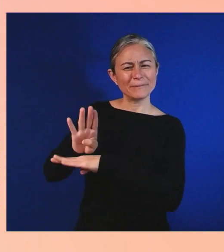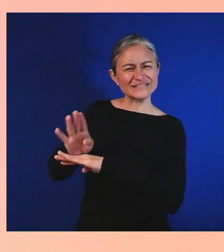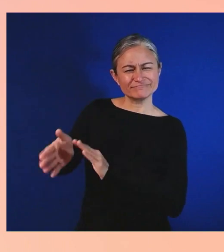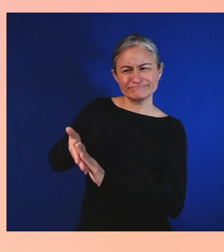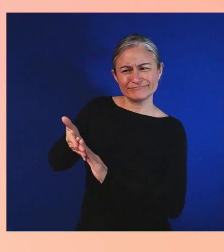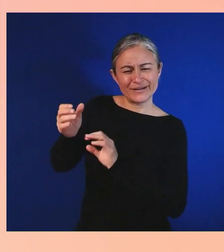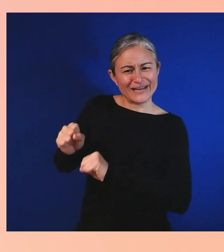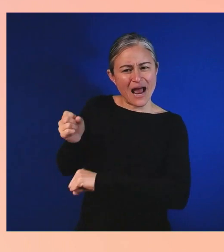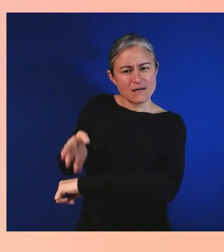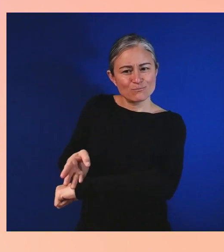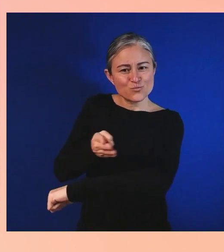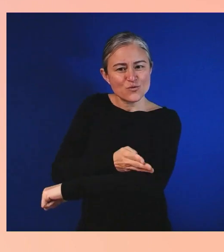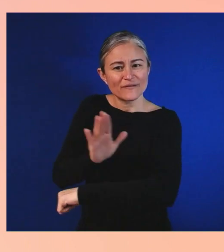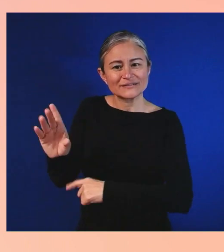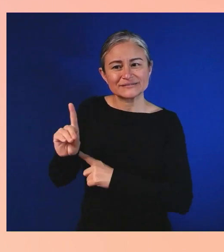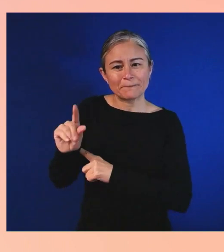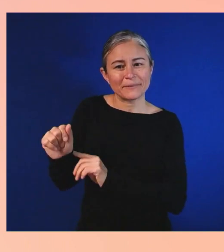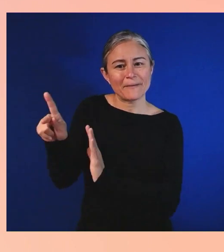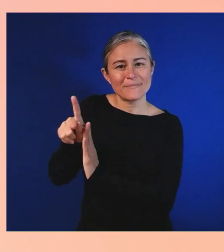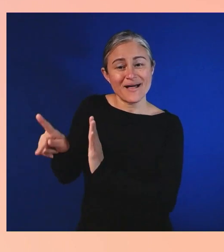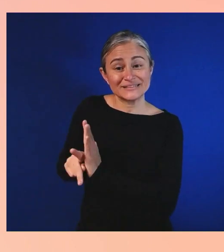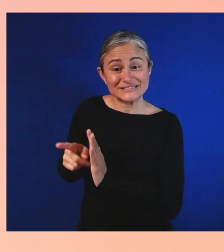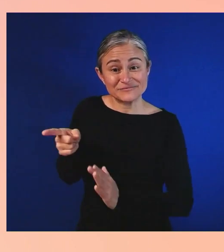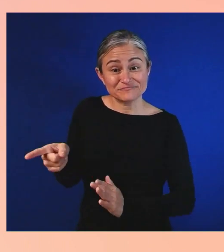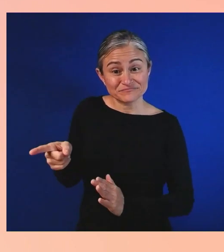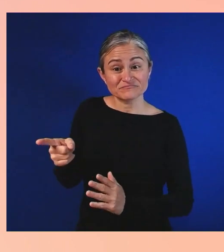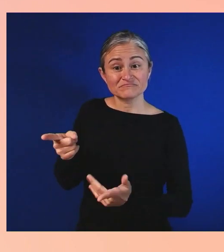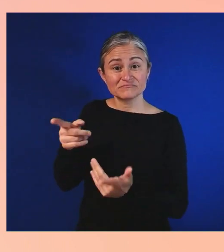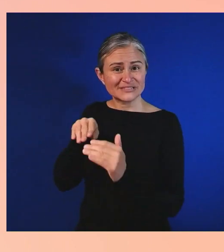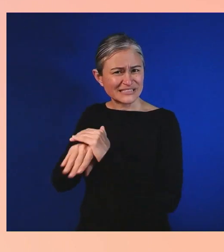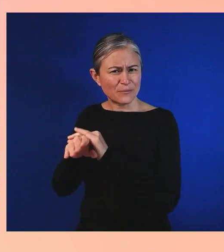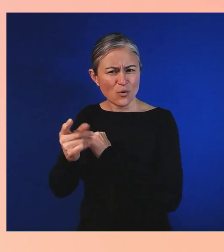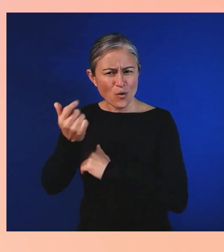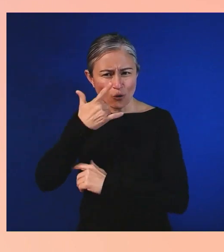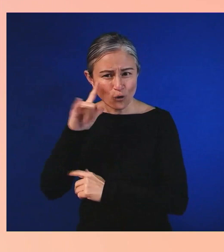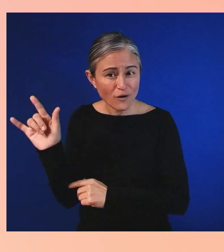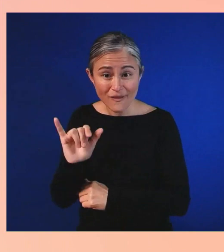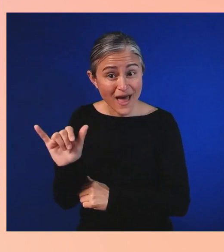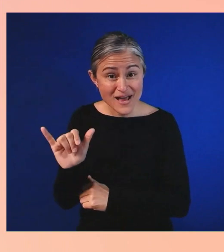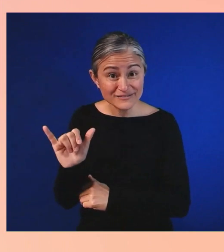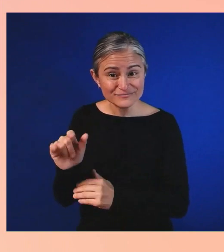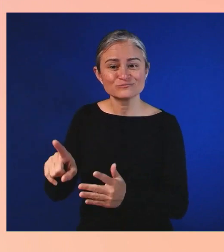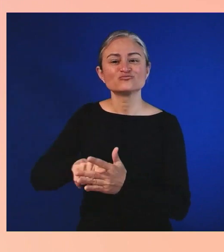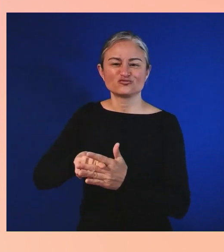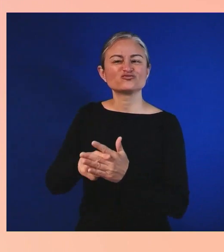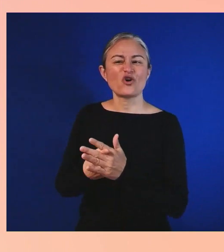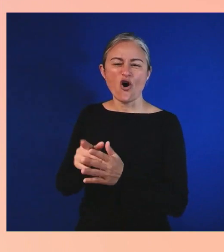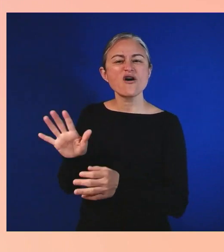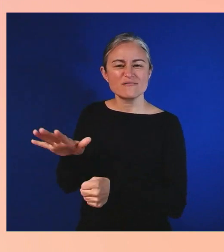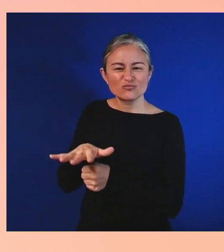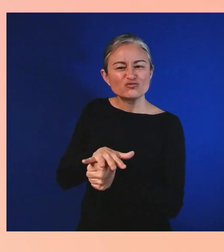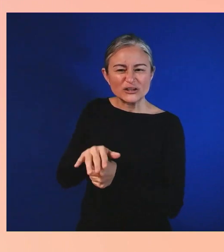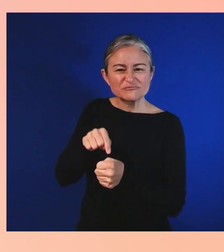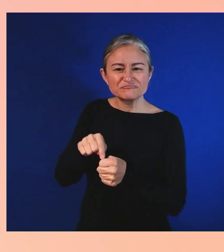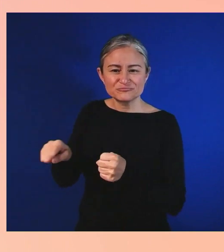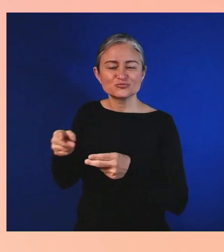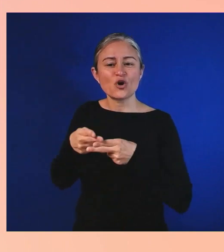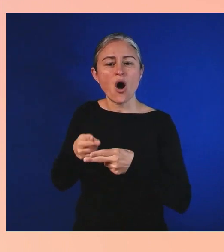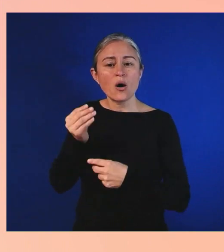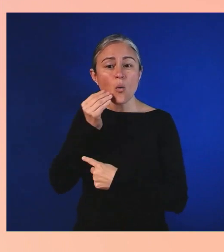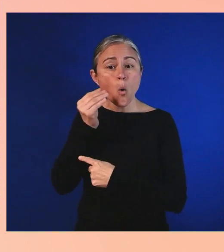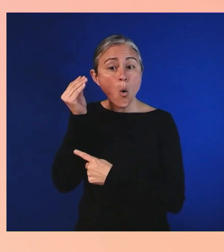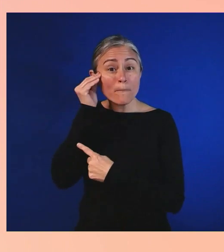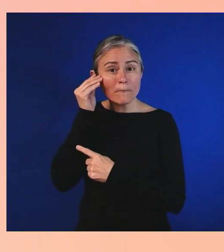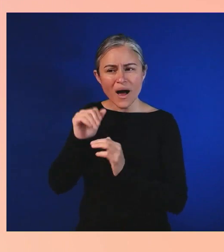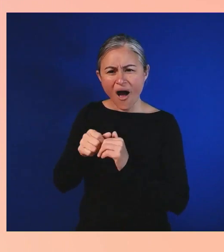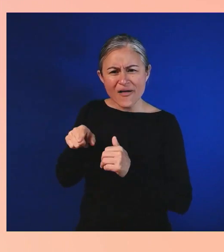right at home for them and how they treat their employees. I read a news article today